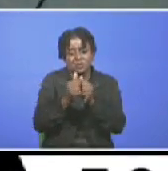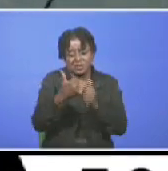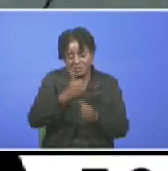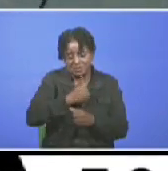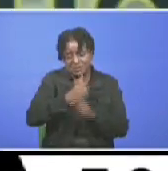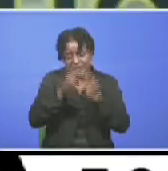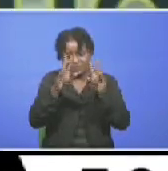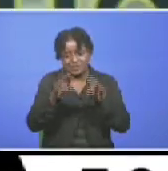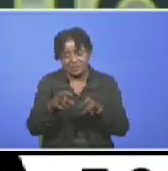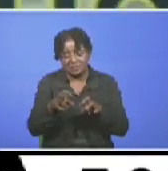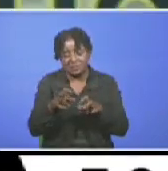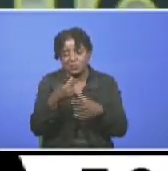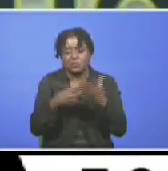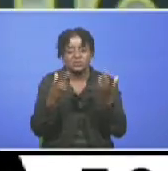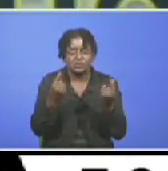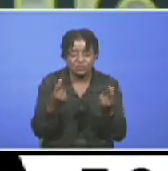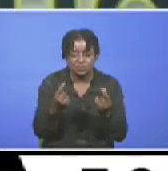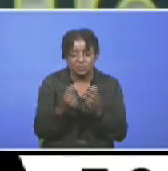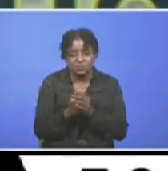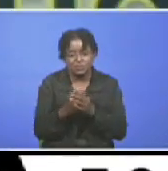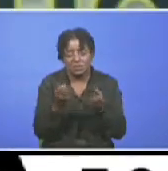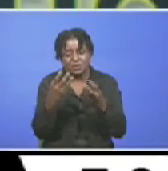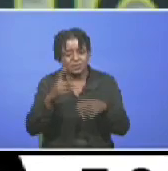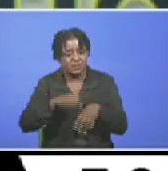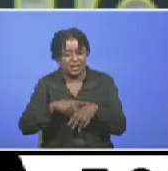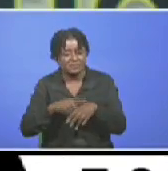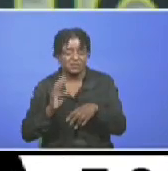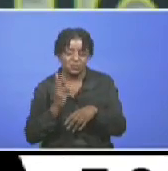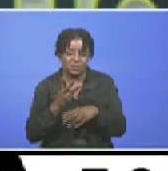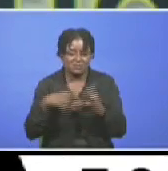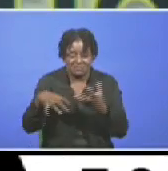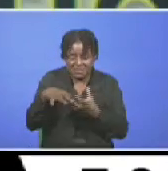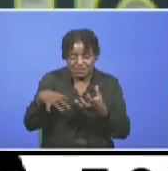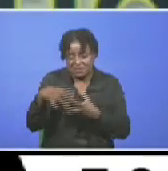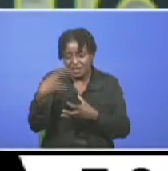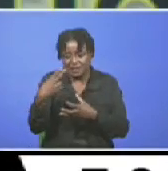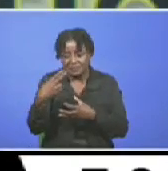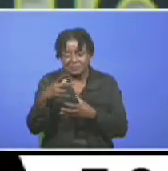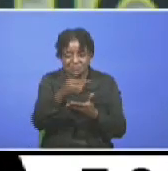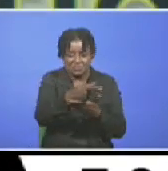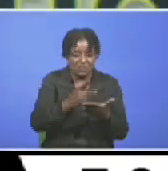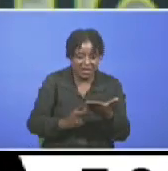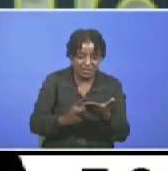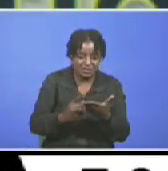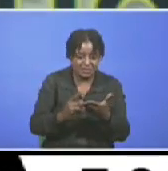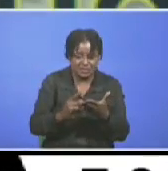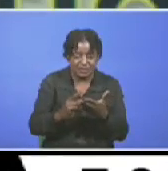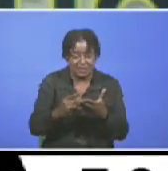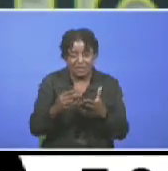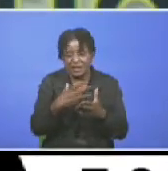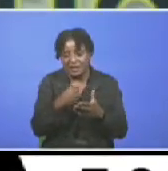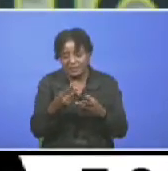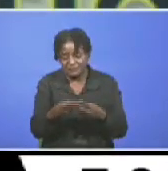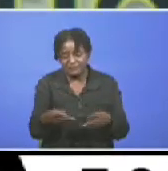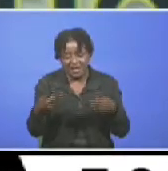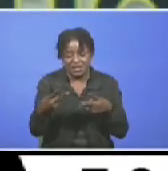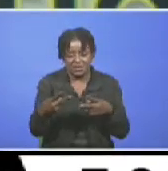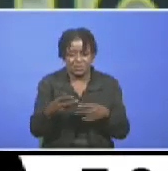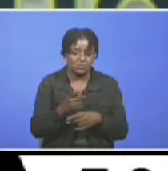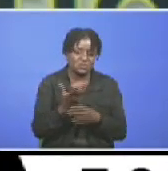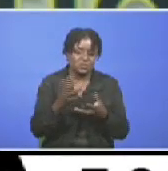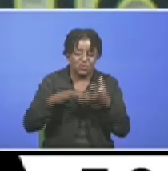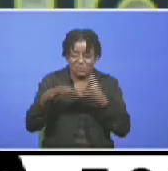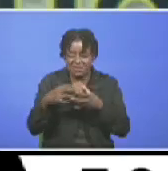of a trade-off. A lot of times we confuse things like price versus value. We overlap things like needs versus wants. So when you